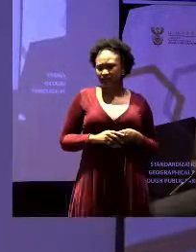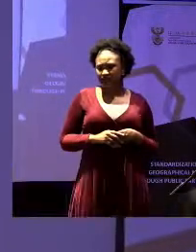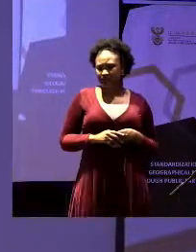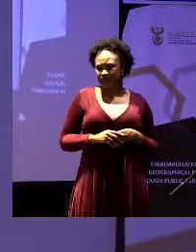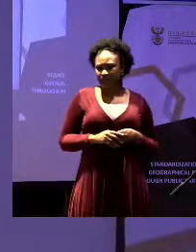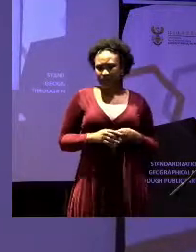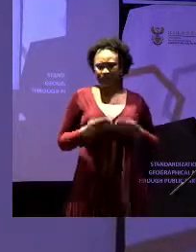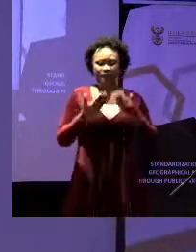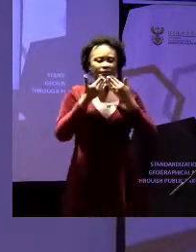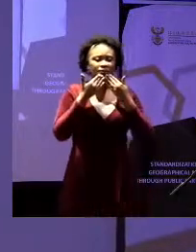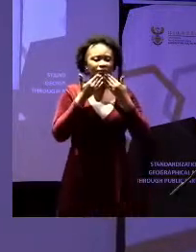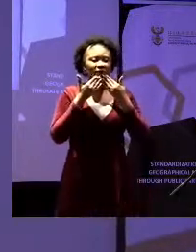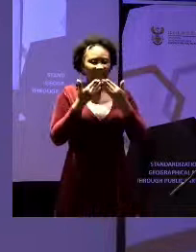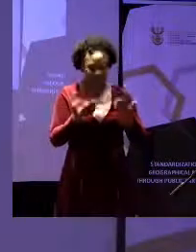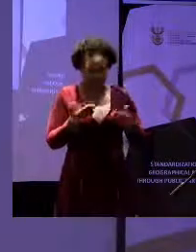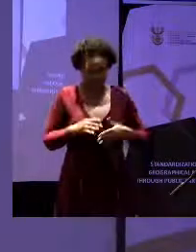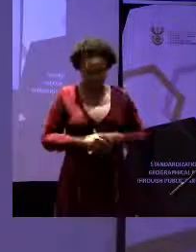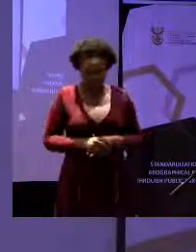Thank you.